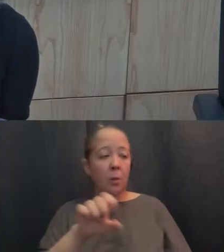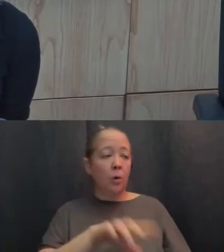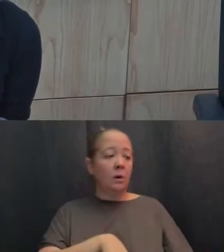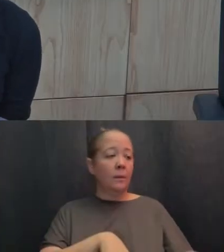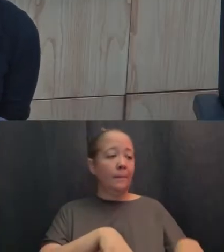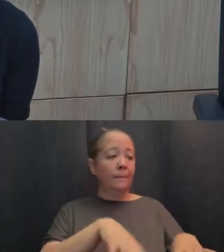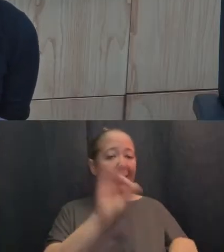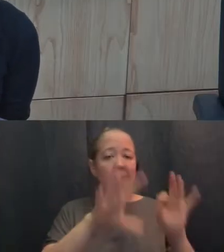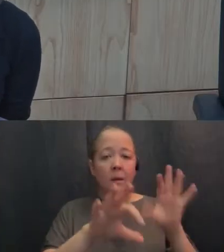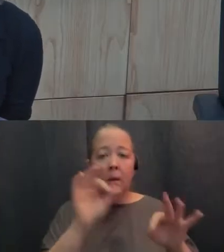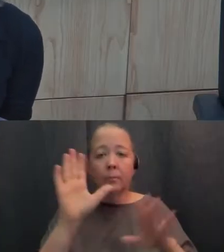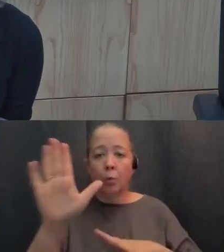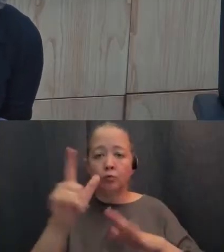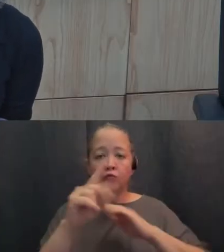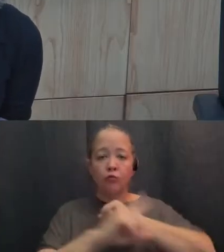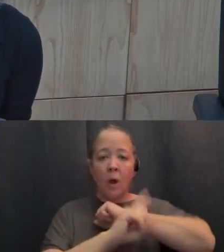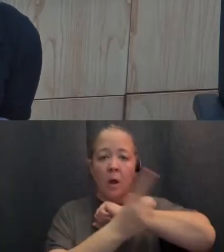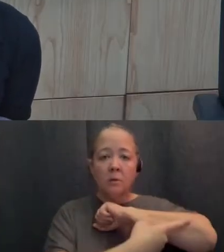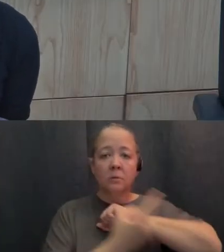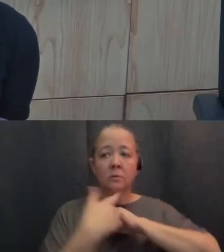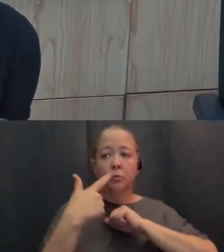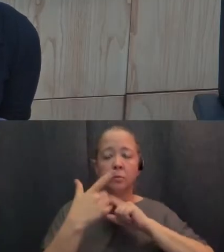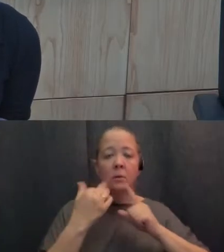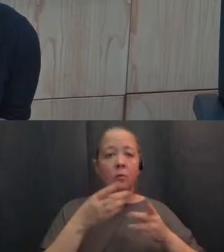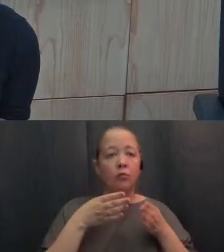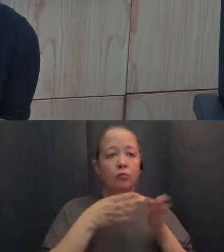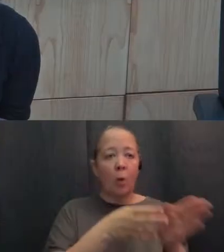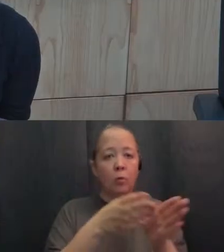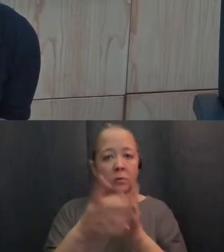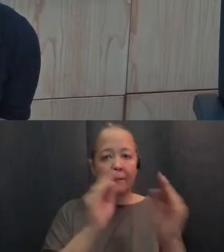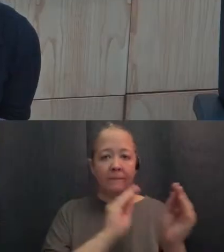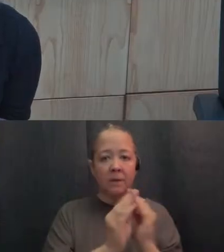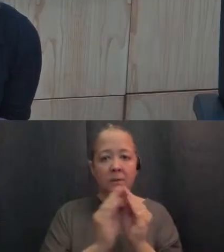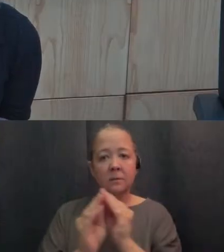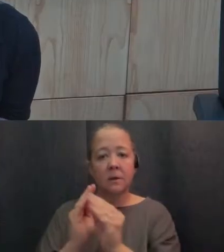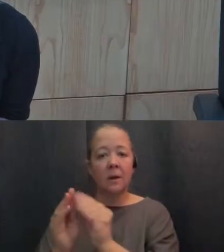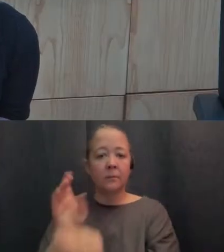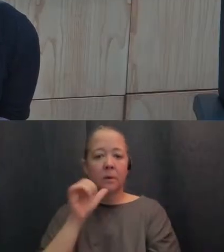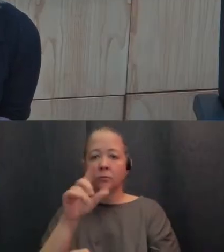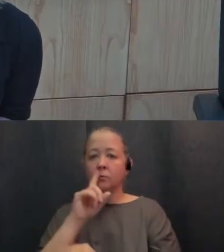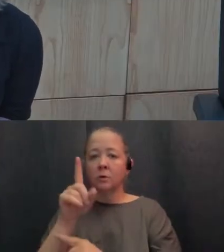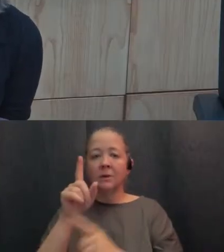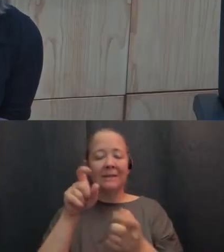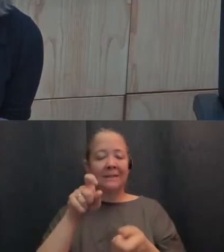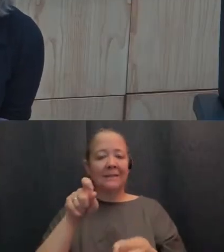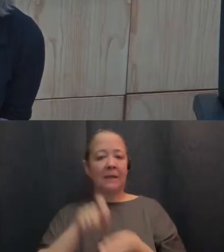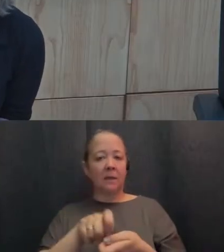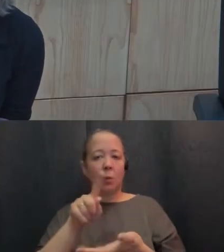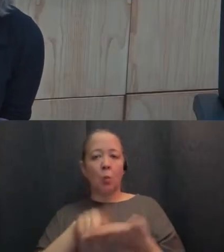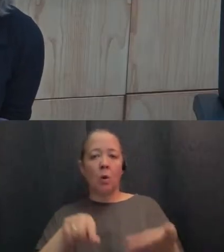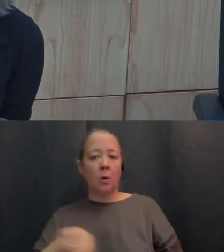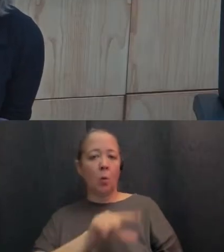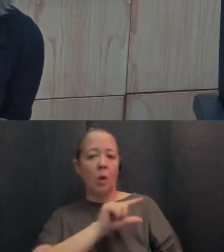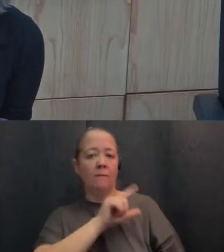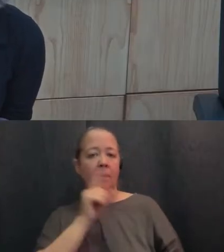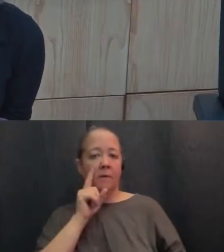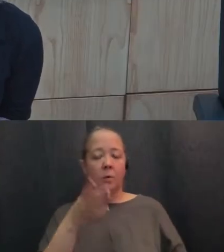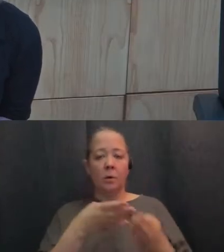don't know exactly what, who would have qualified for public assistance on the salary that we were paying